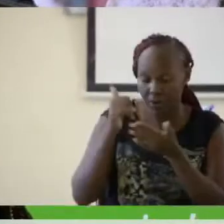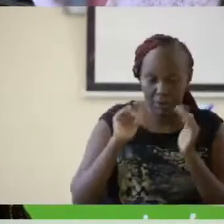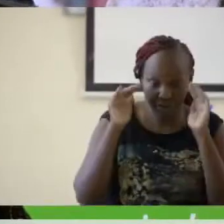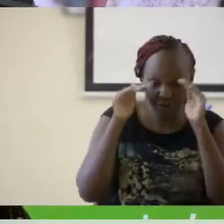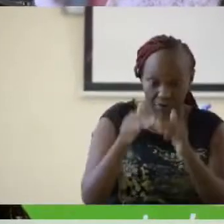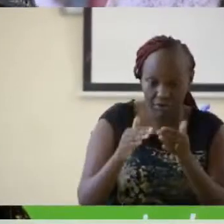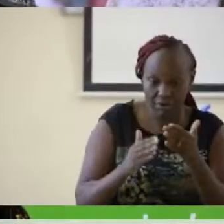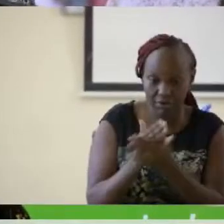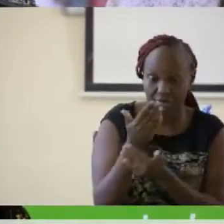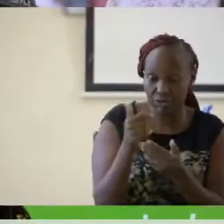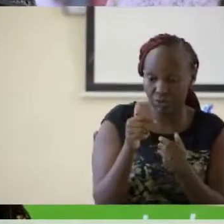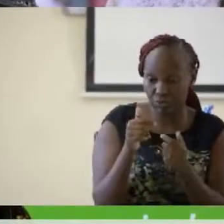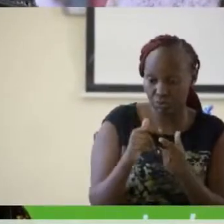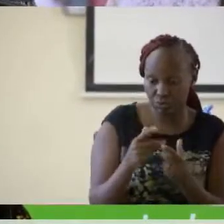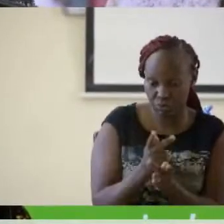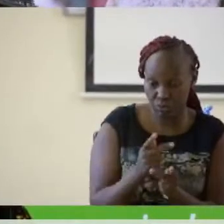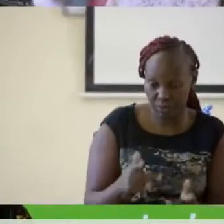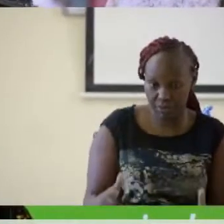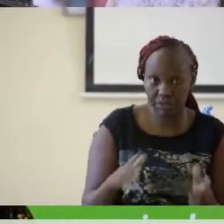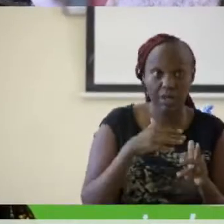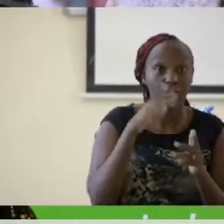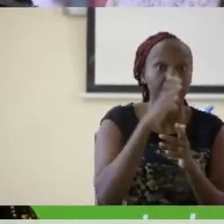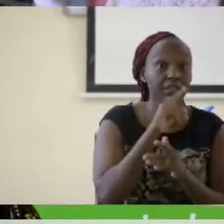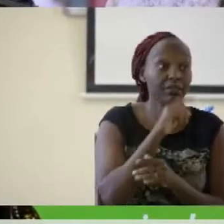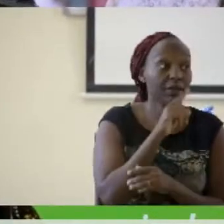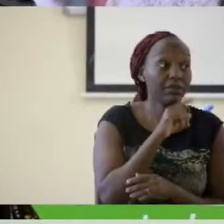property. Finalizing, Prof.